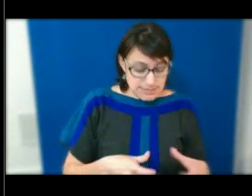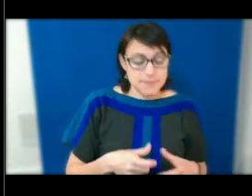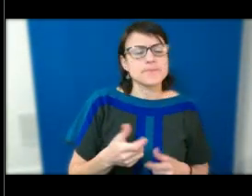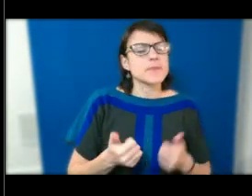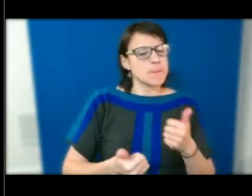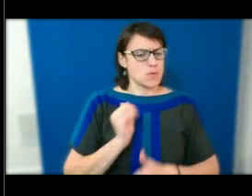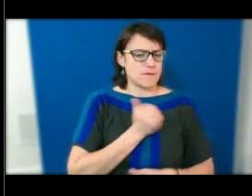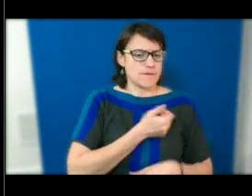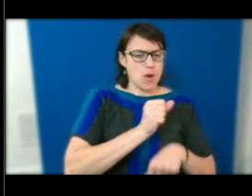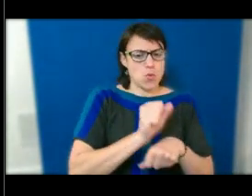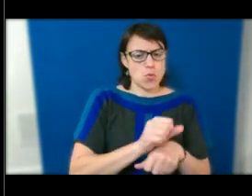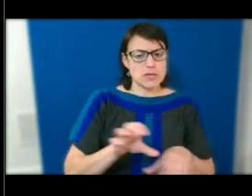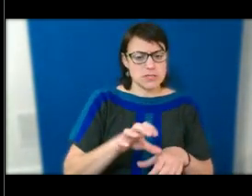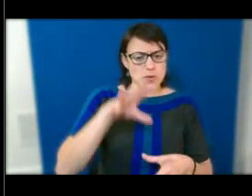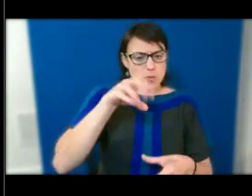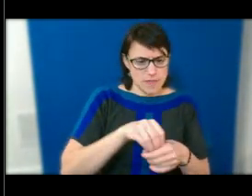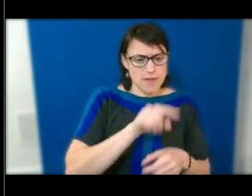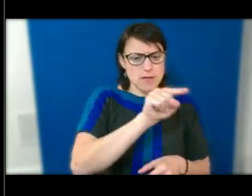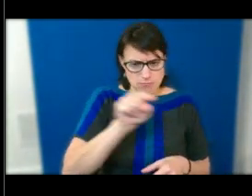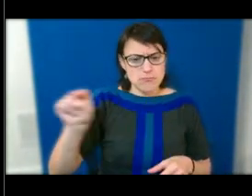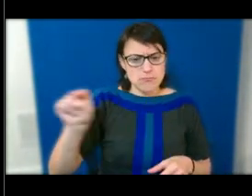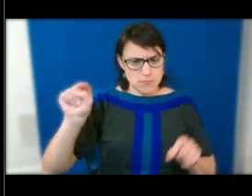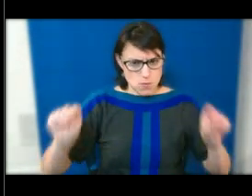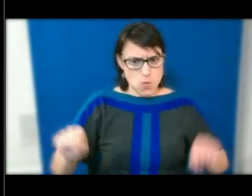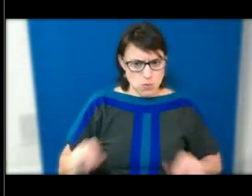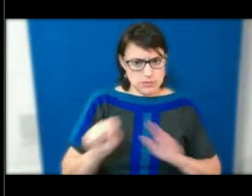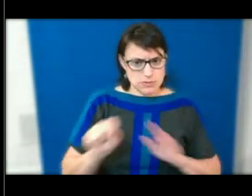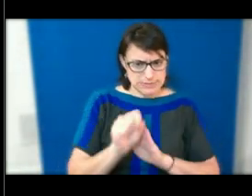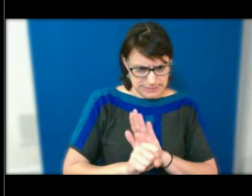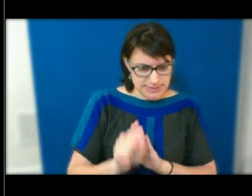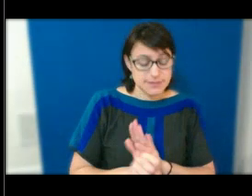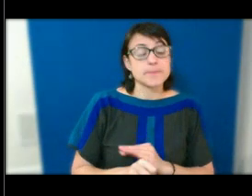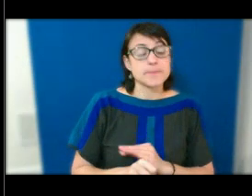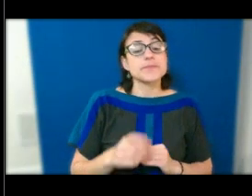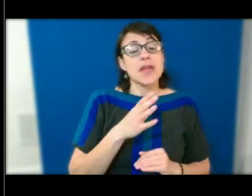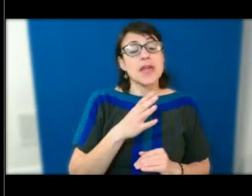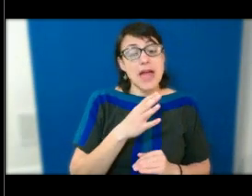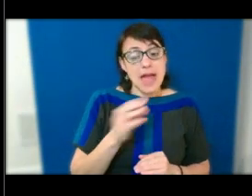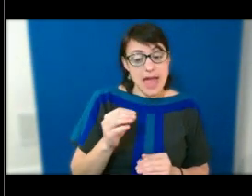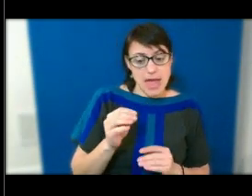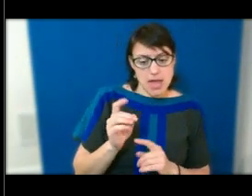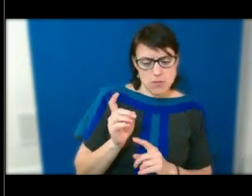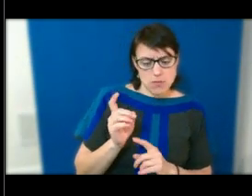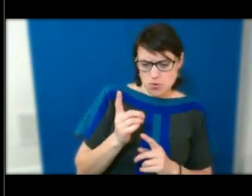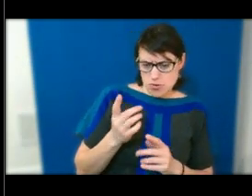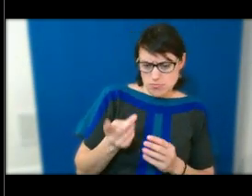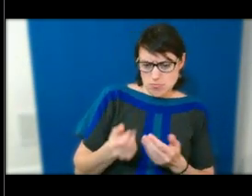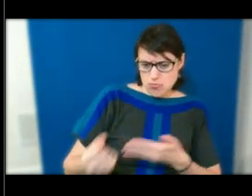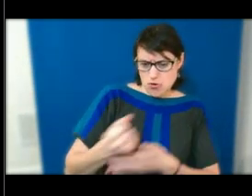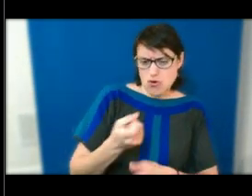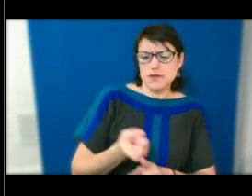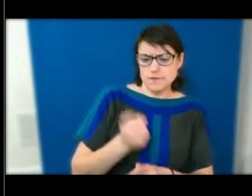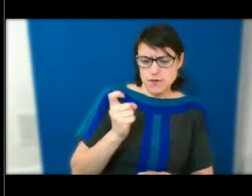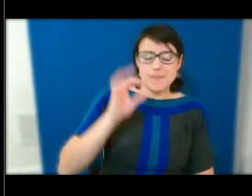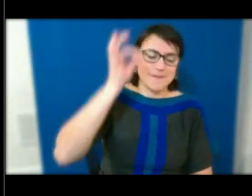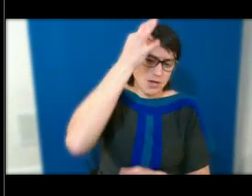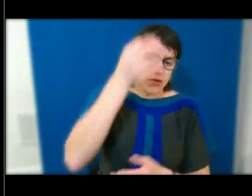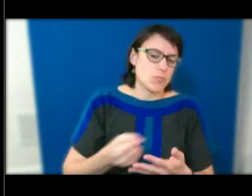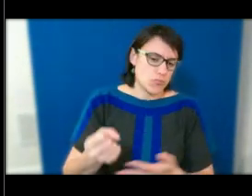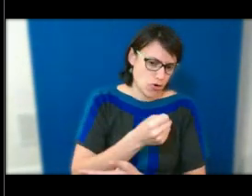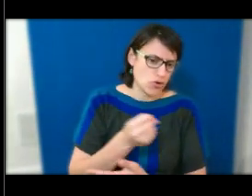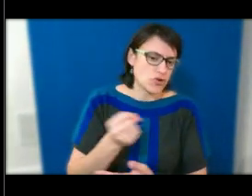is fed by strategic priorities that the states define. Part of our responsibility in the national office is to bring